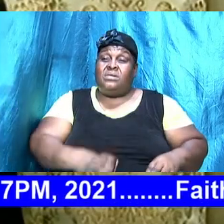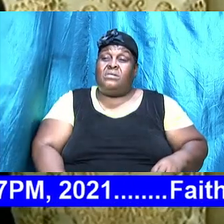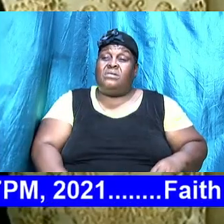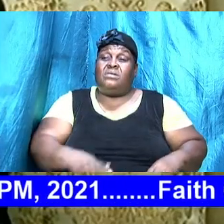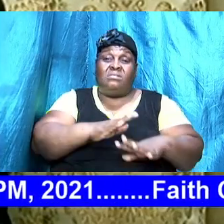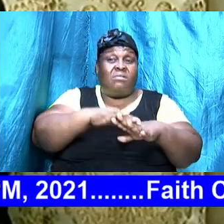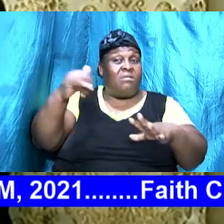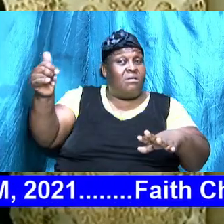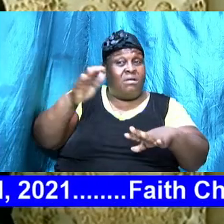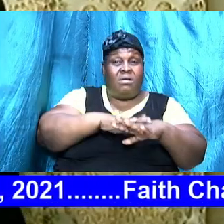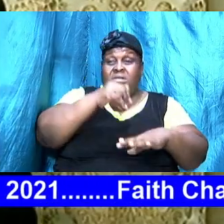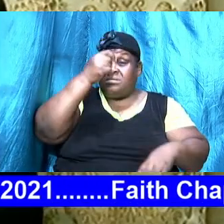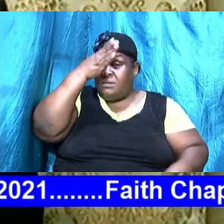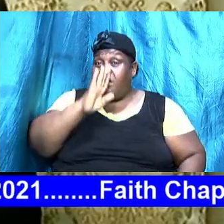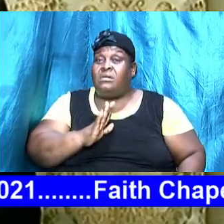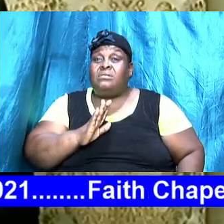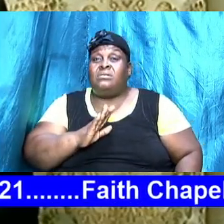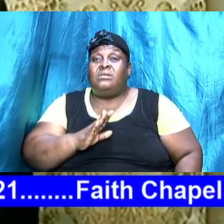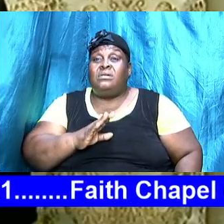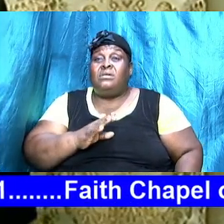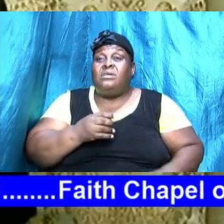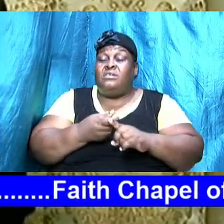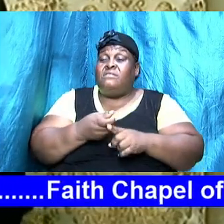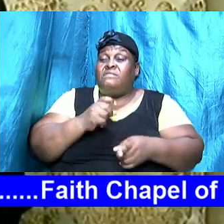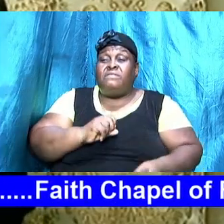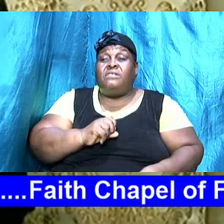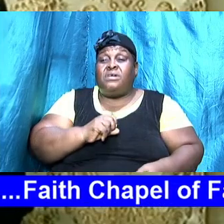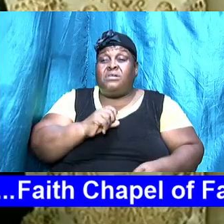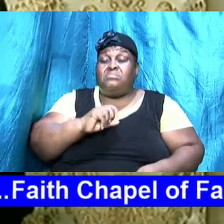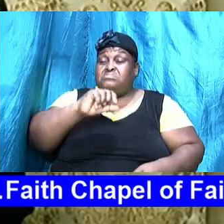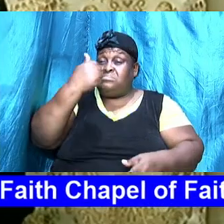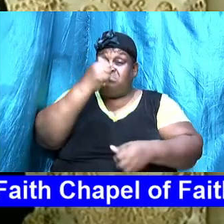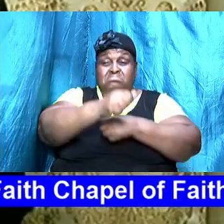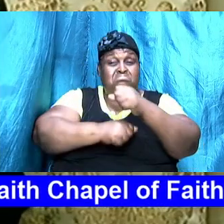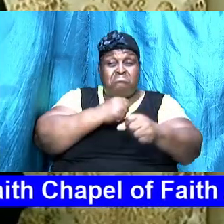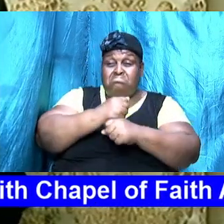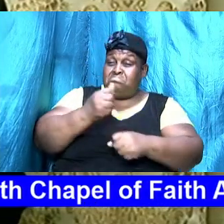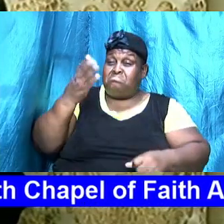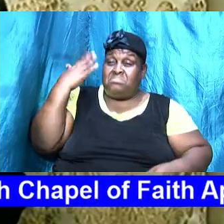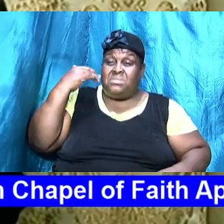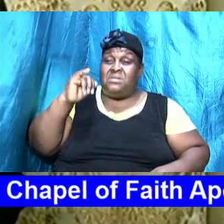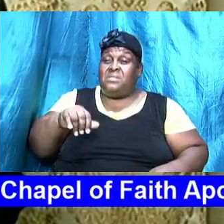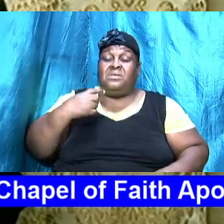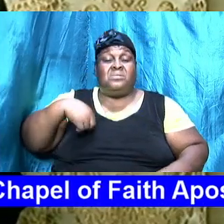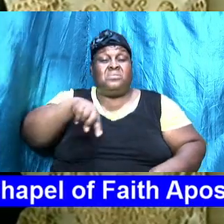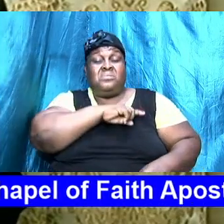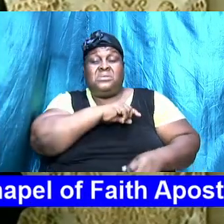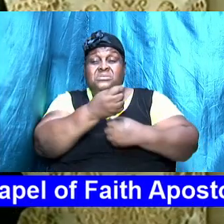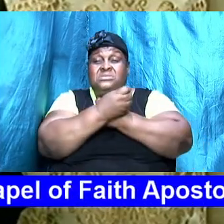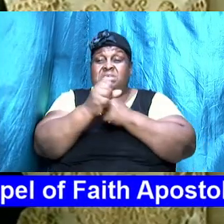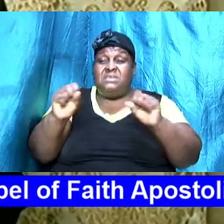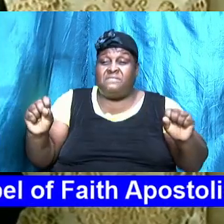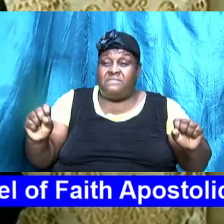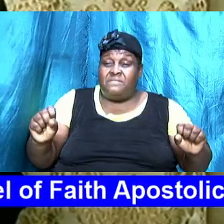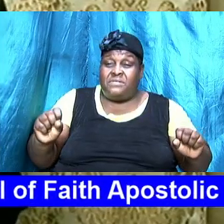upon God from the day 10 years ago that we got saved,